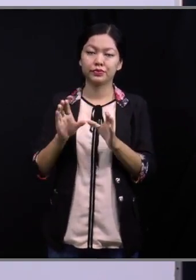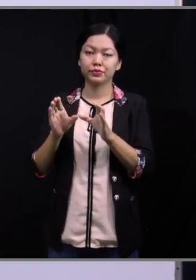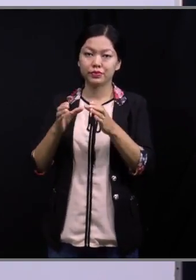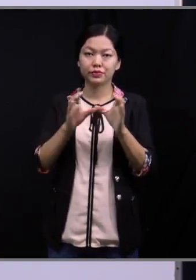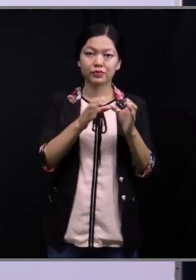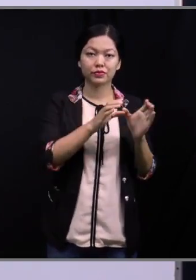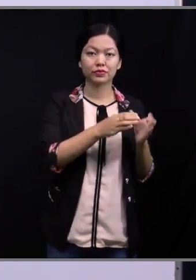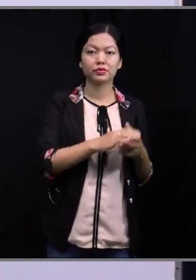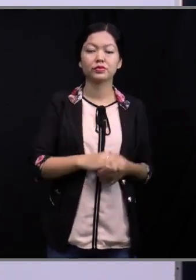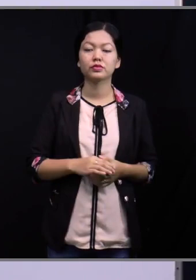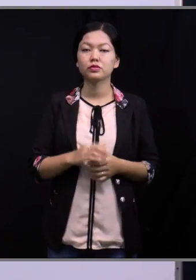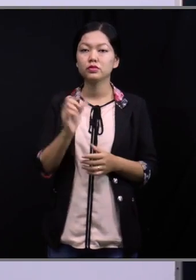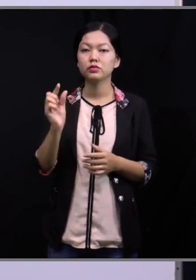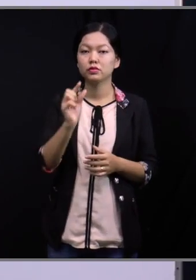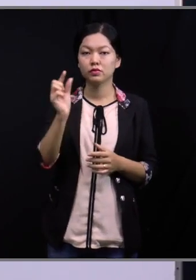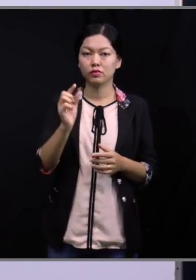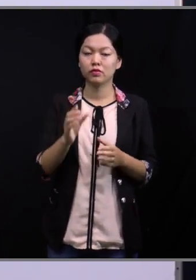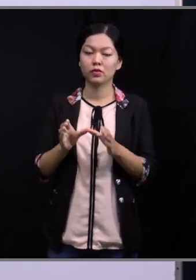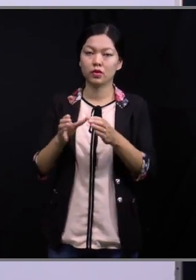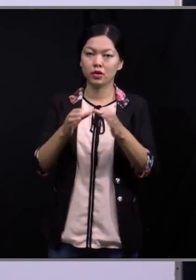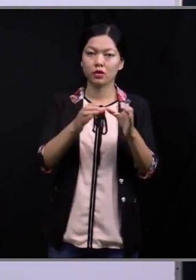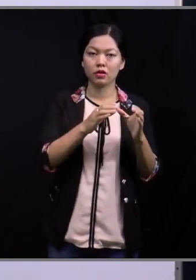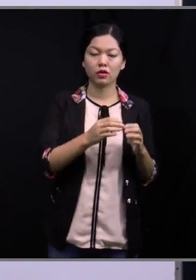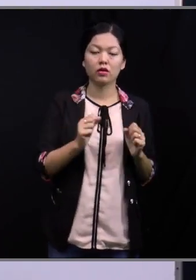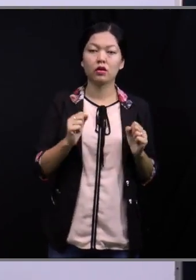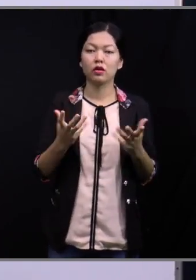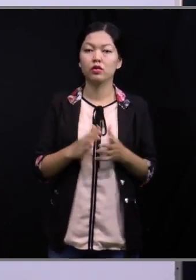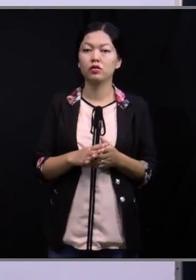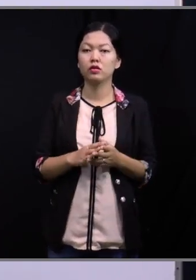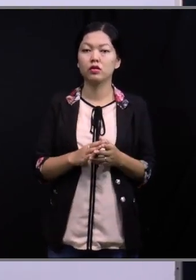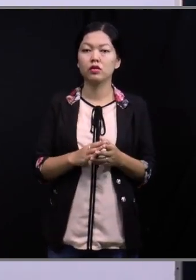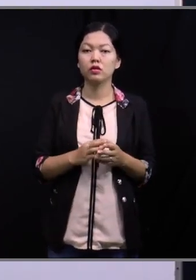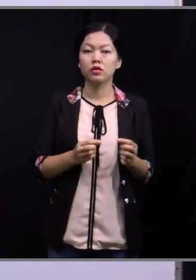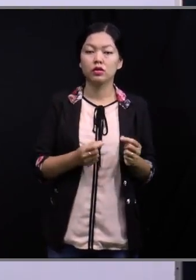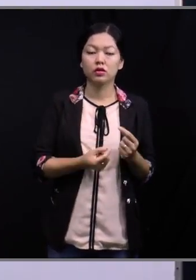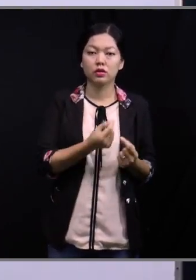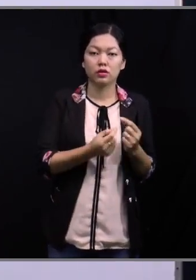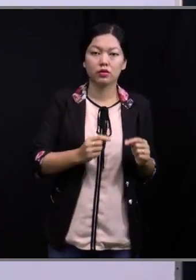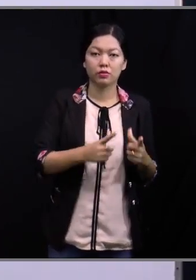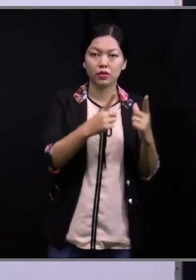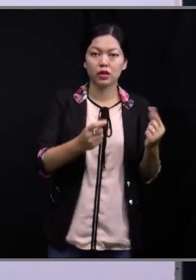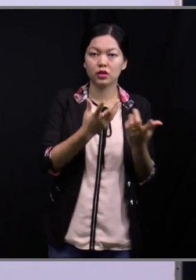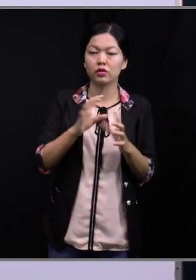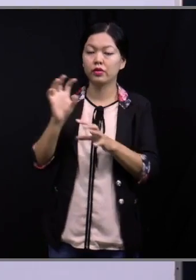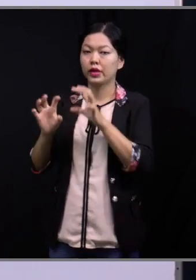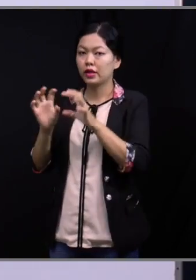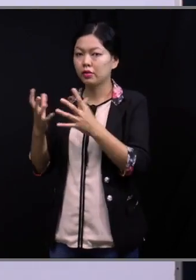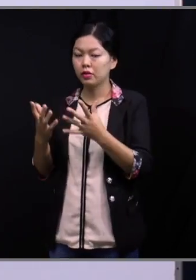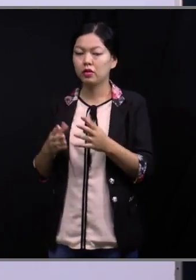are used during the classification of a plant or an animal or even a microbe? Okay,